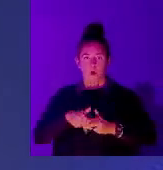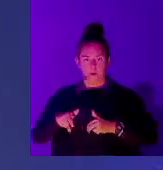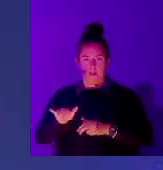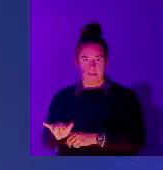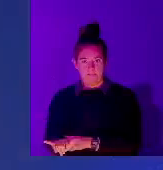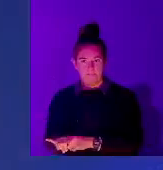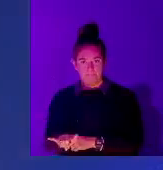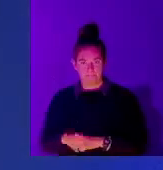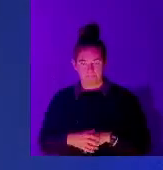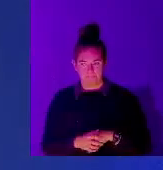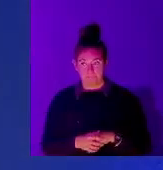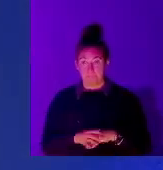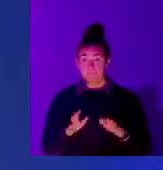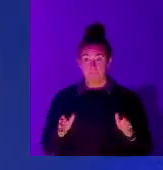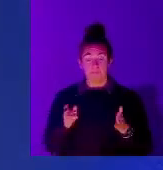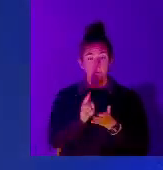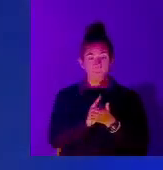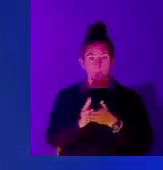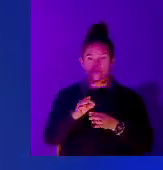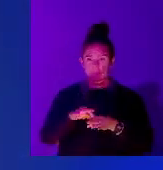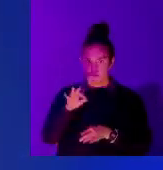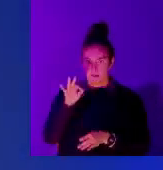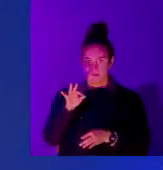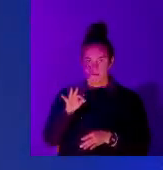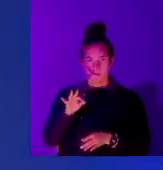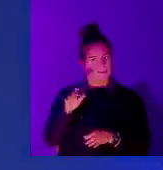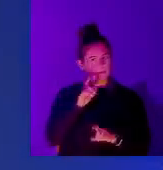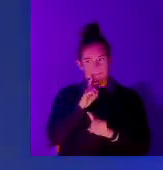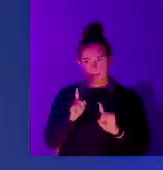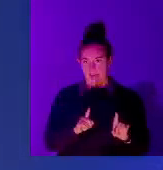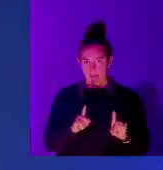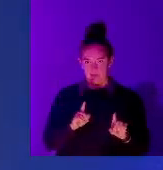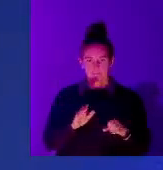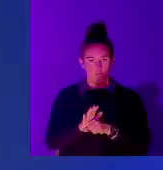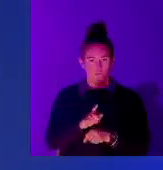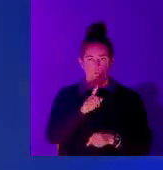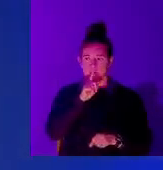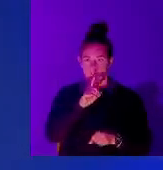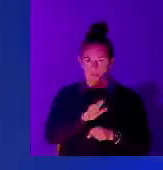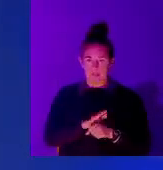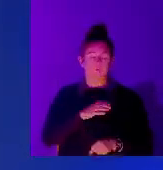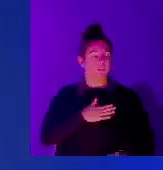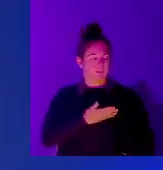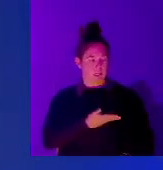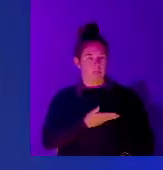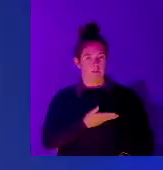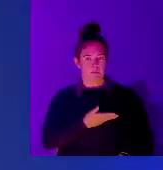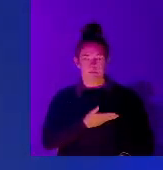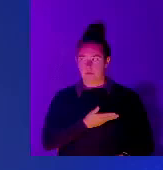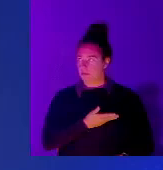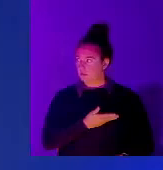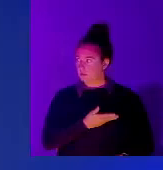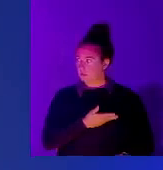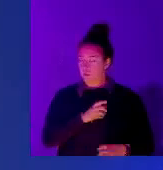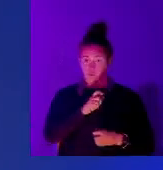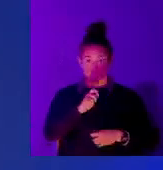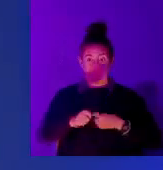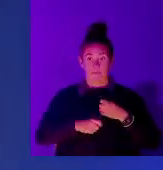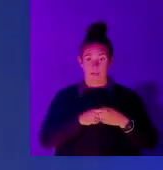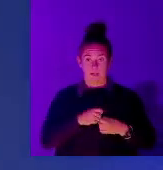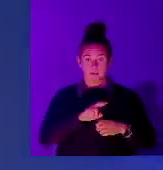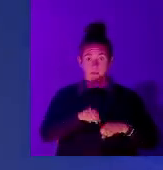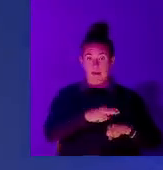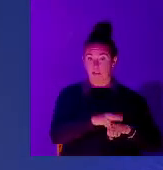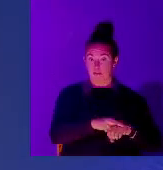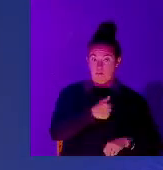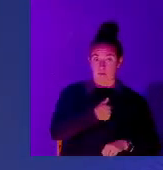The Holy Spirit demands our complete consent to replace our natural self with the person of Christ.